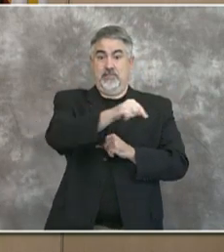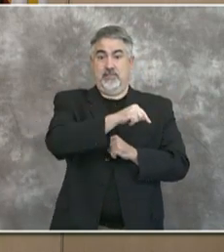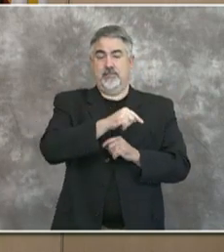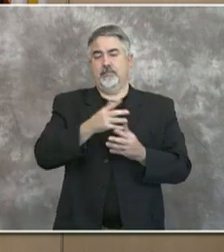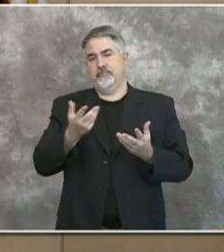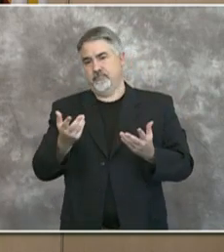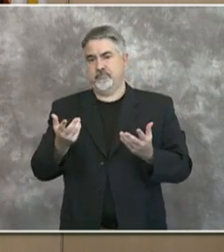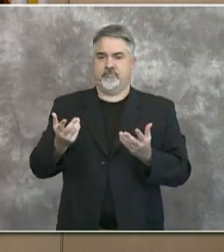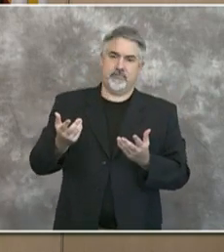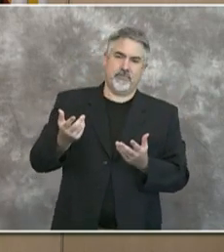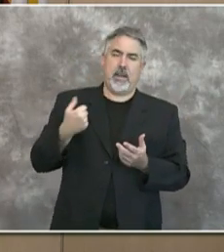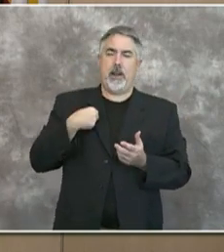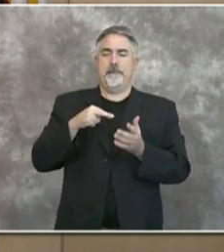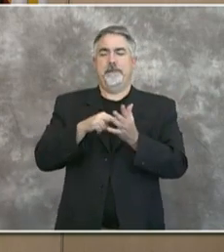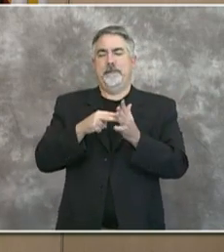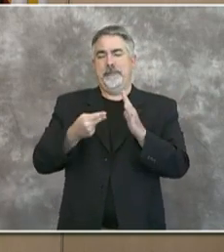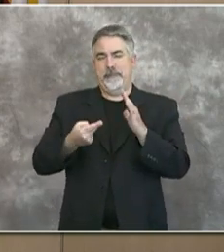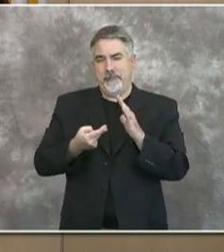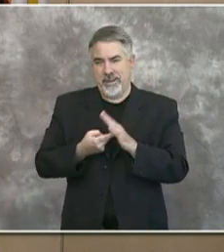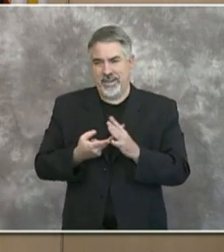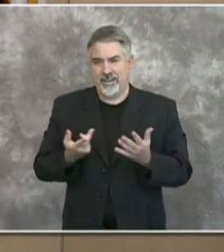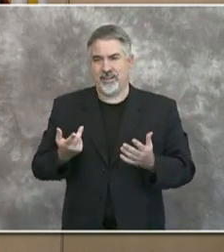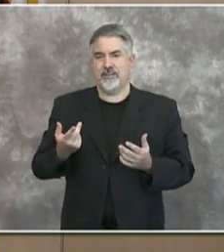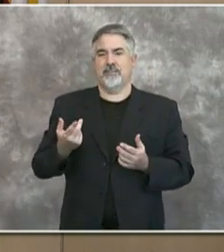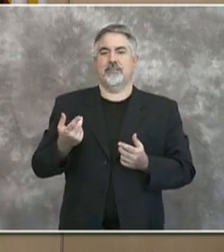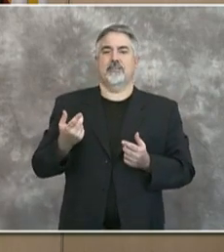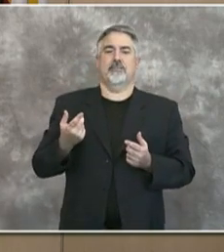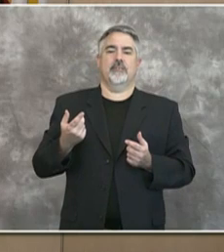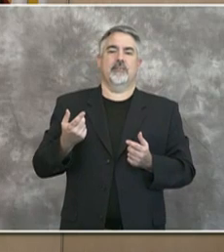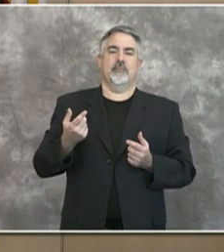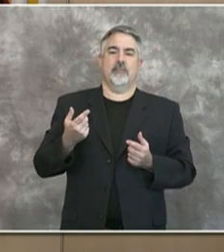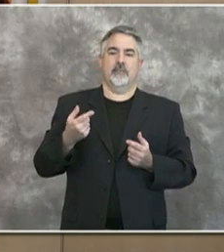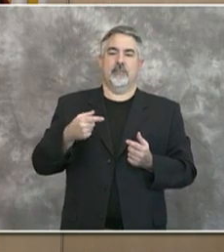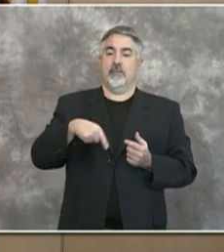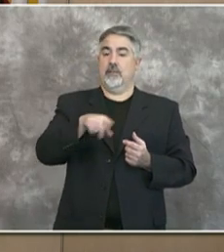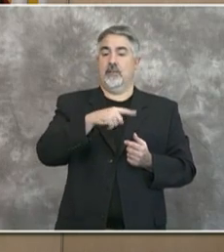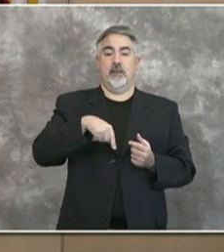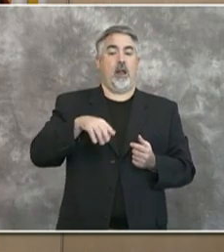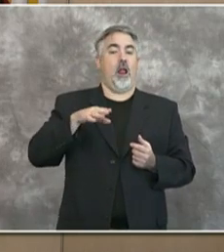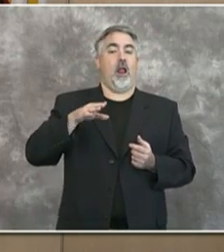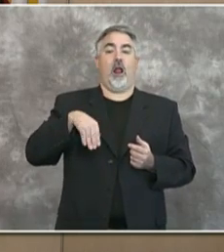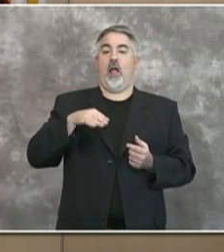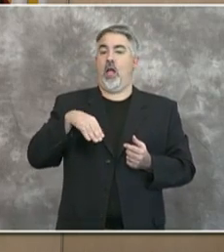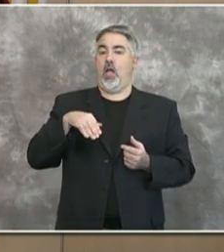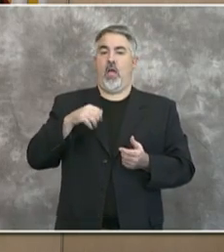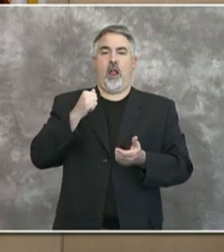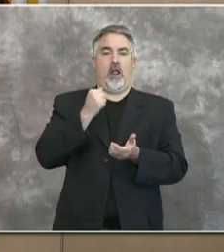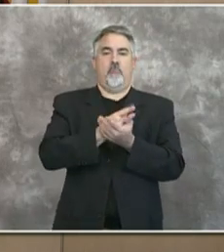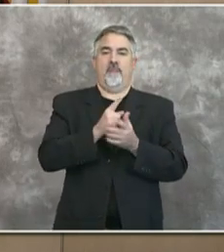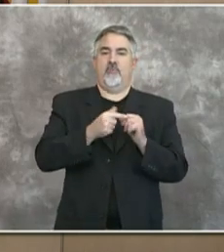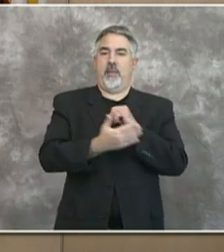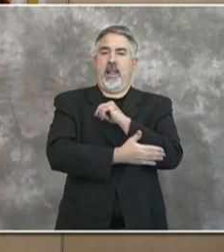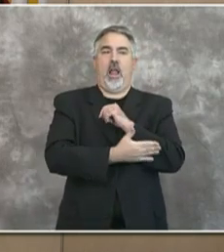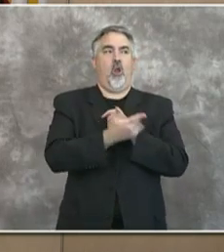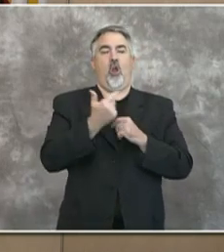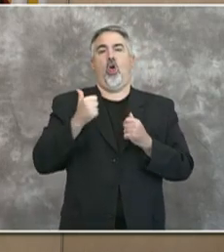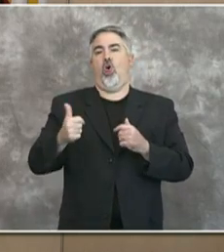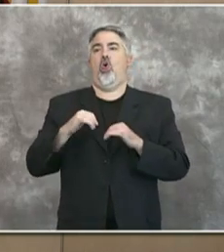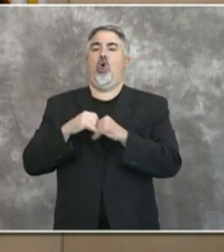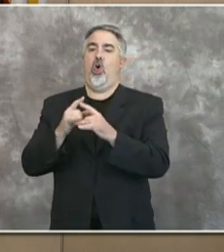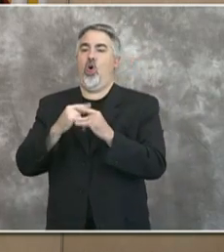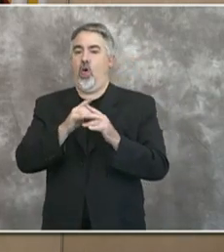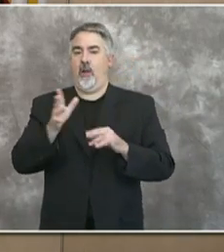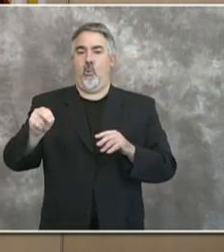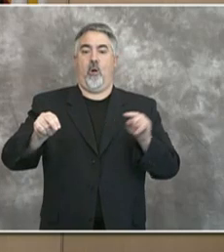but the sites that have not gotten approval from the county. We will have permanent drive-through sites, and then we will have